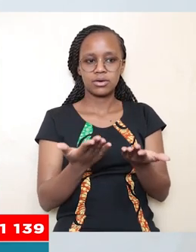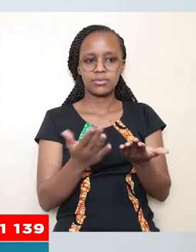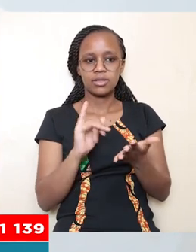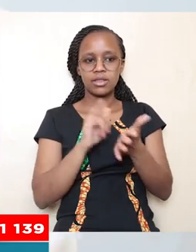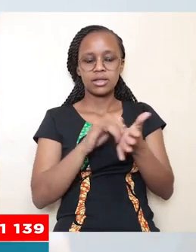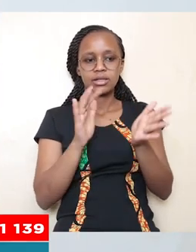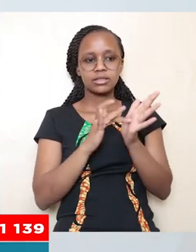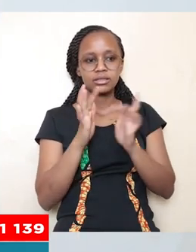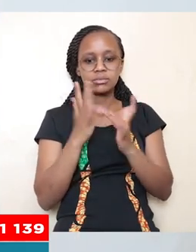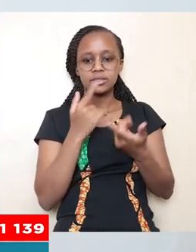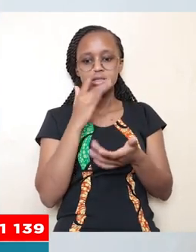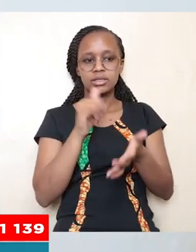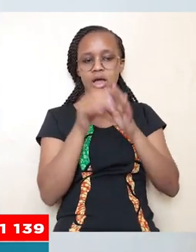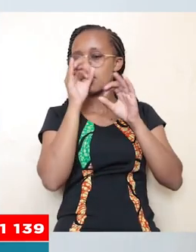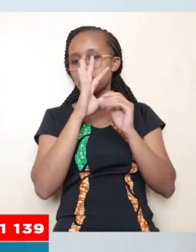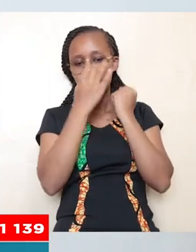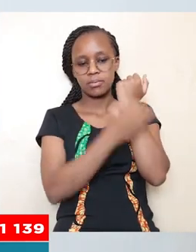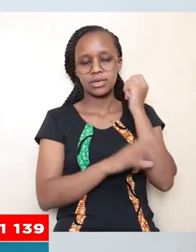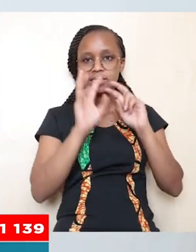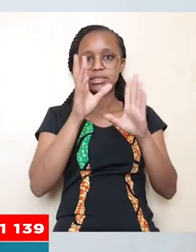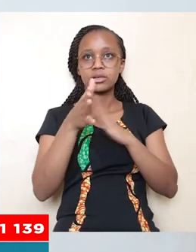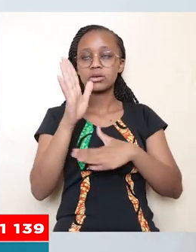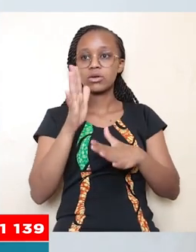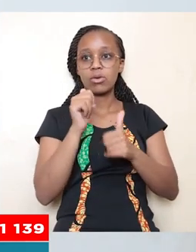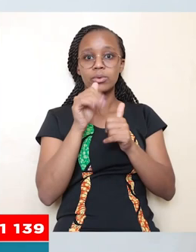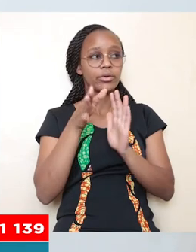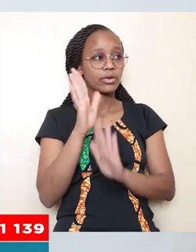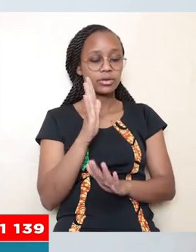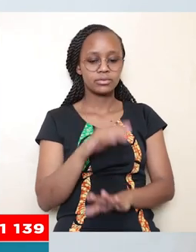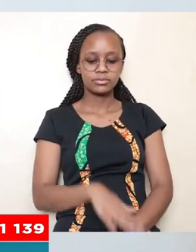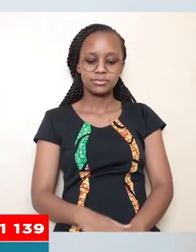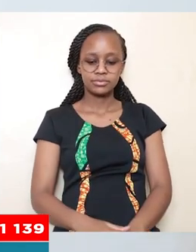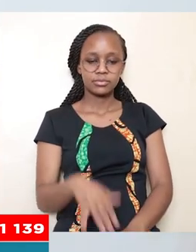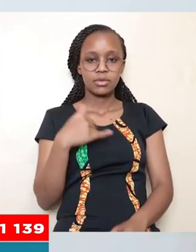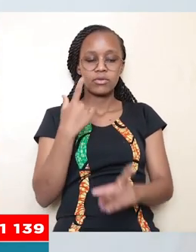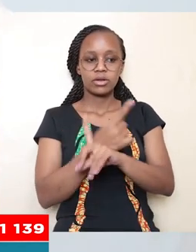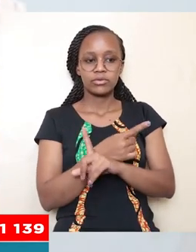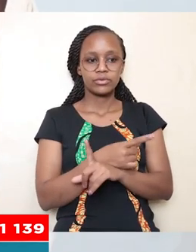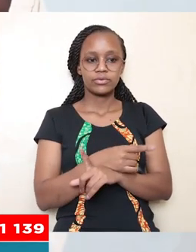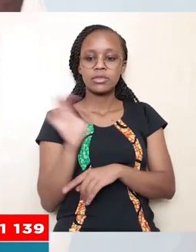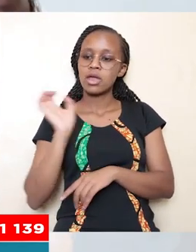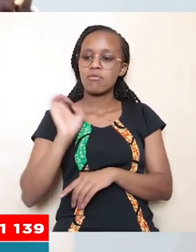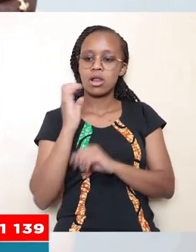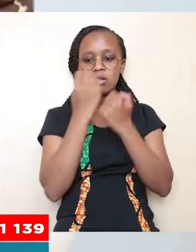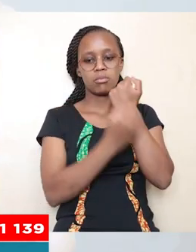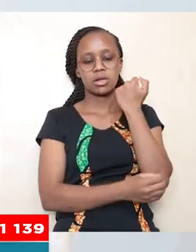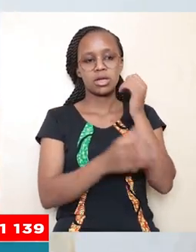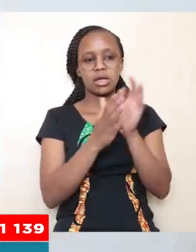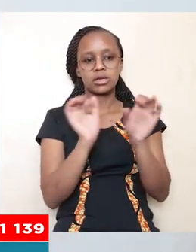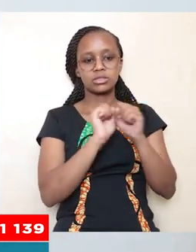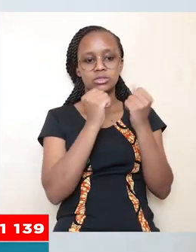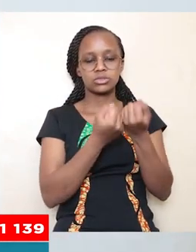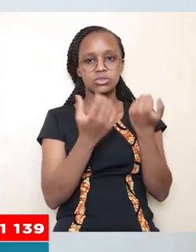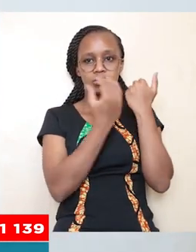That the Bible says that blessed are the poor, they'll see God. Which God? Kuna difference between evangelical poverty and